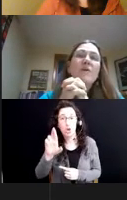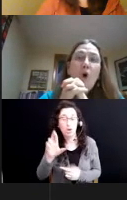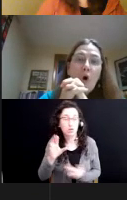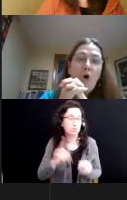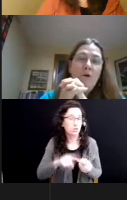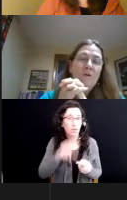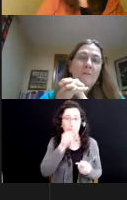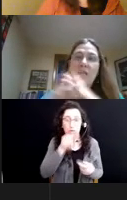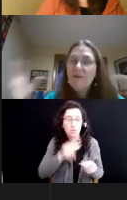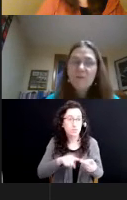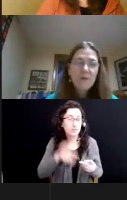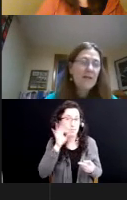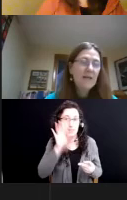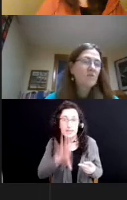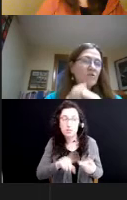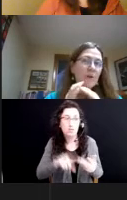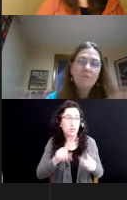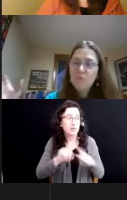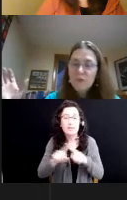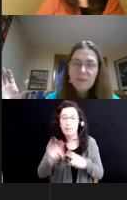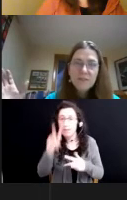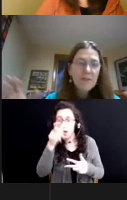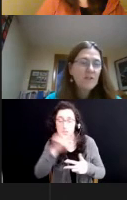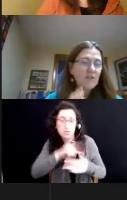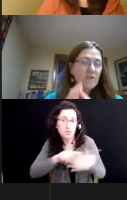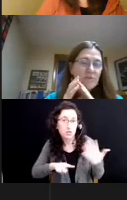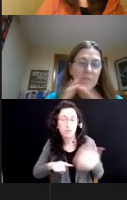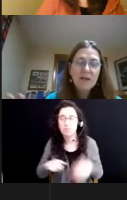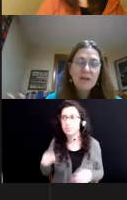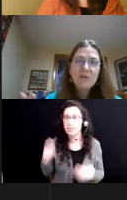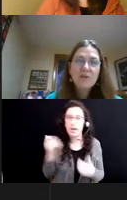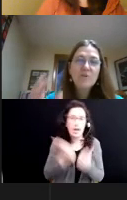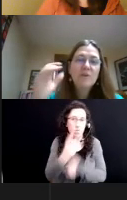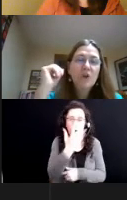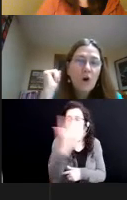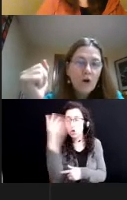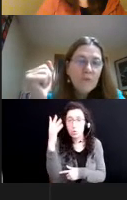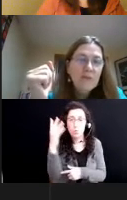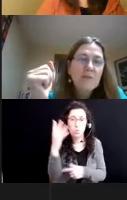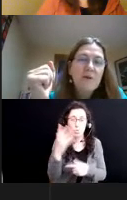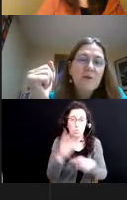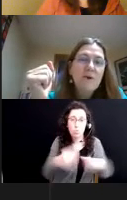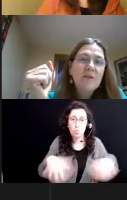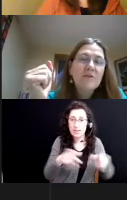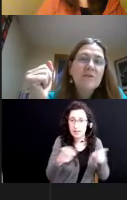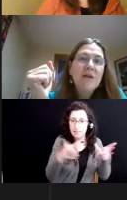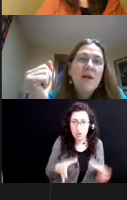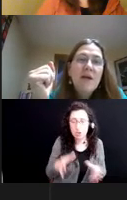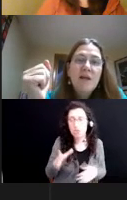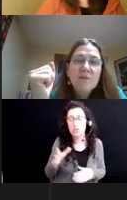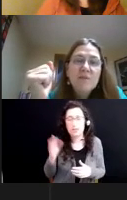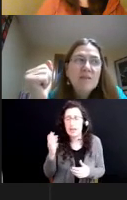be. Everyone in agriculture, no matter woodlands managers, backyard gardeners, we must all be thinking about our